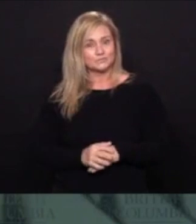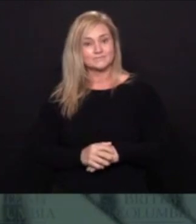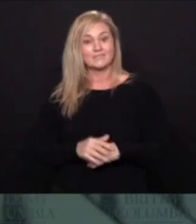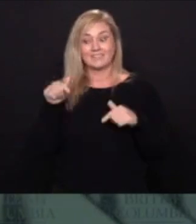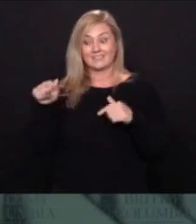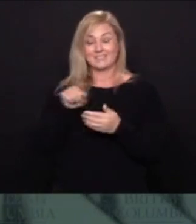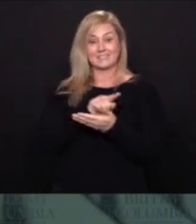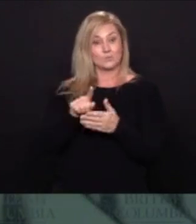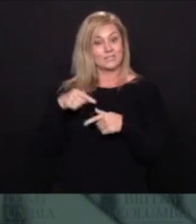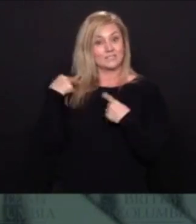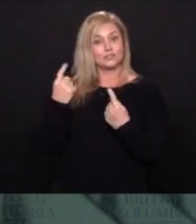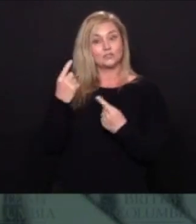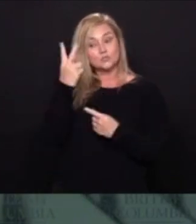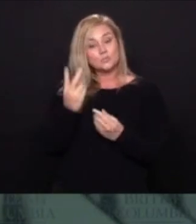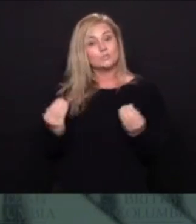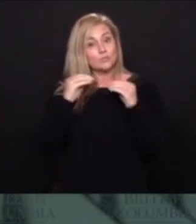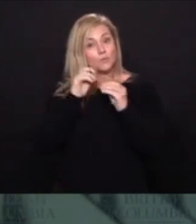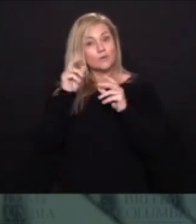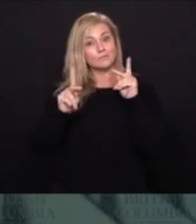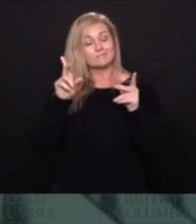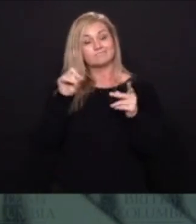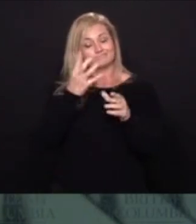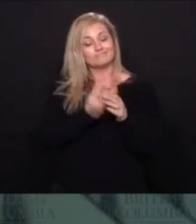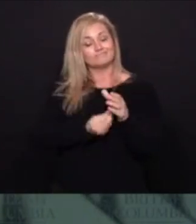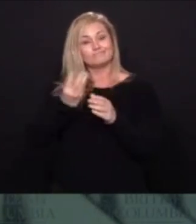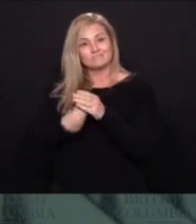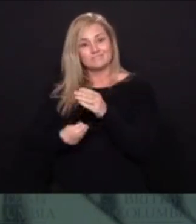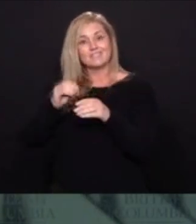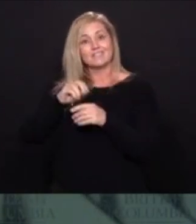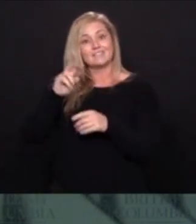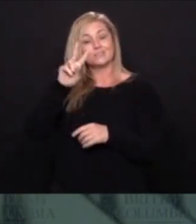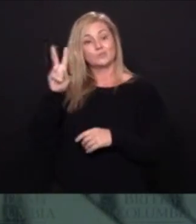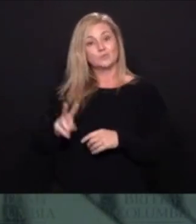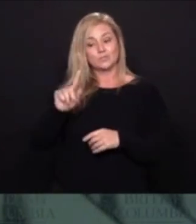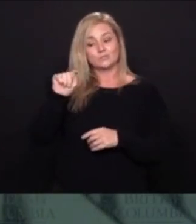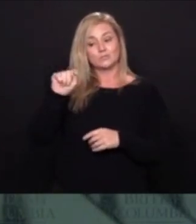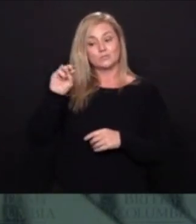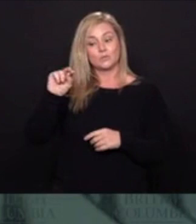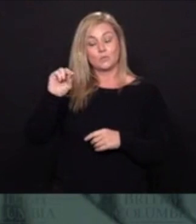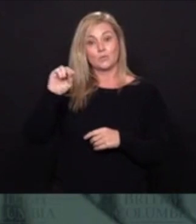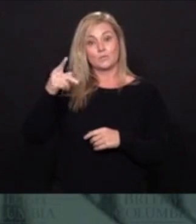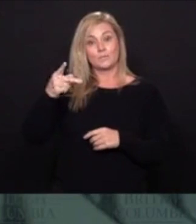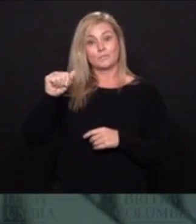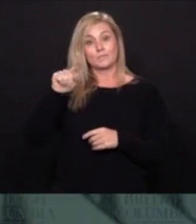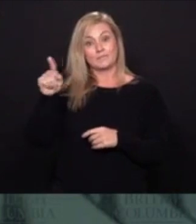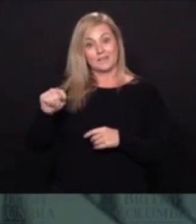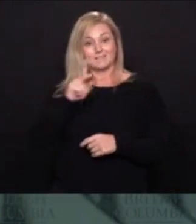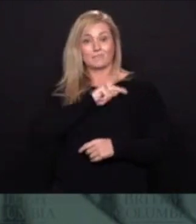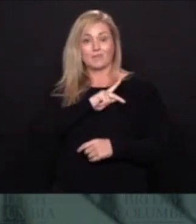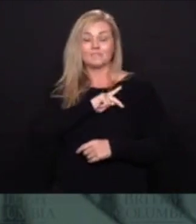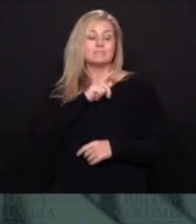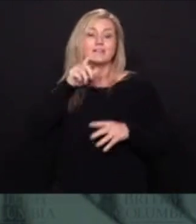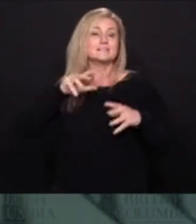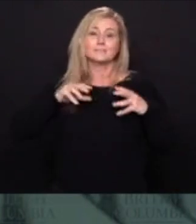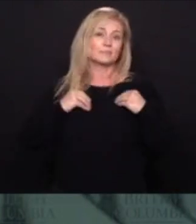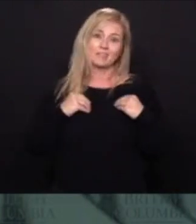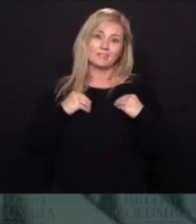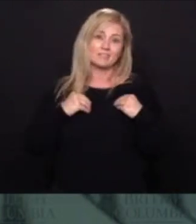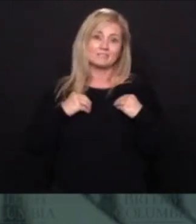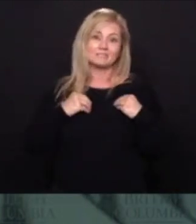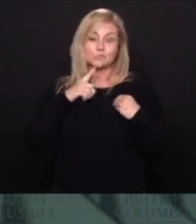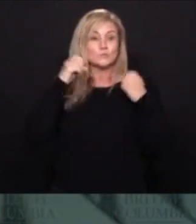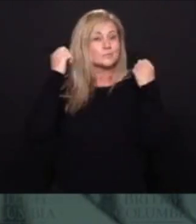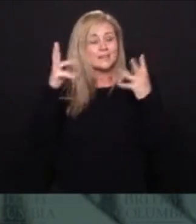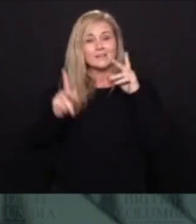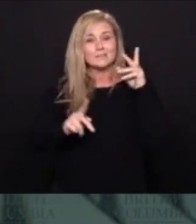this week, 2 more people died in Victoria's Topaz Park. This is unacceptable. Far too many people are being